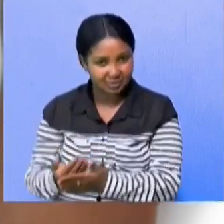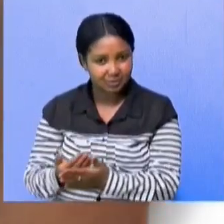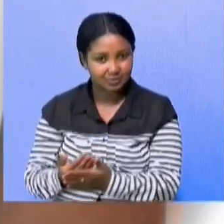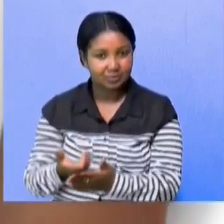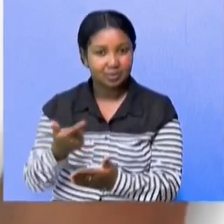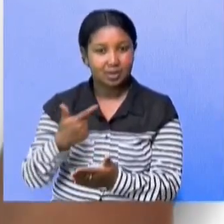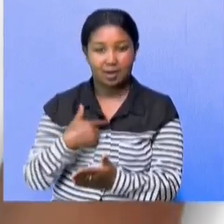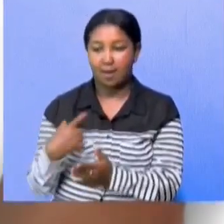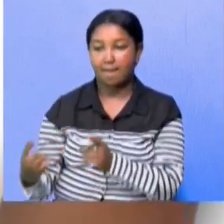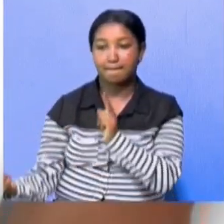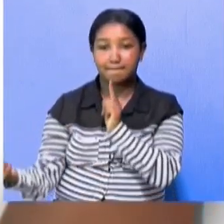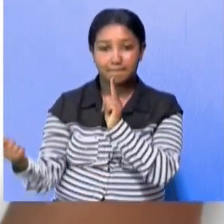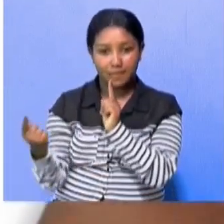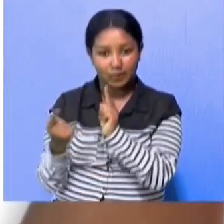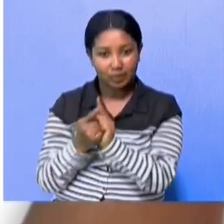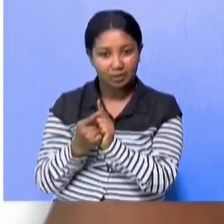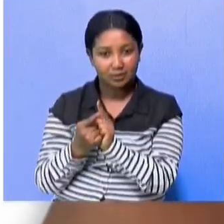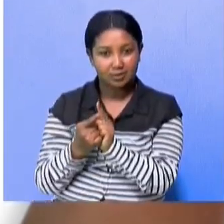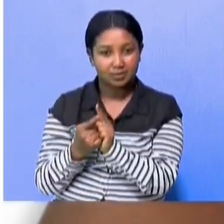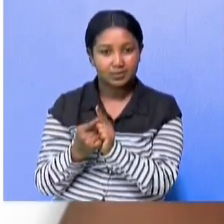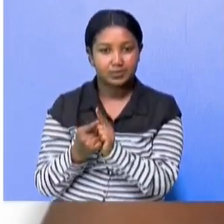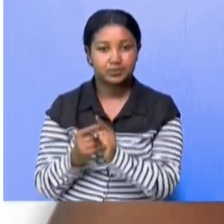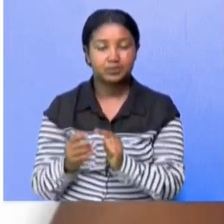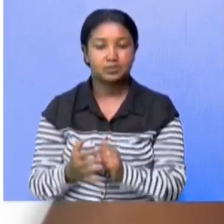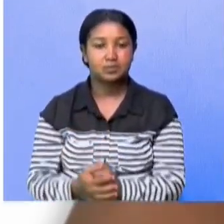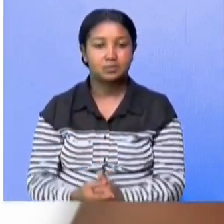I met